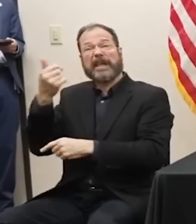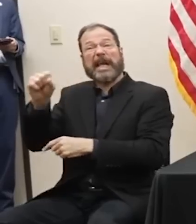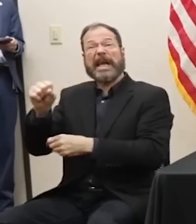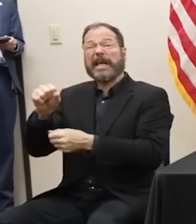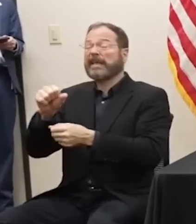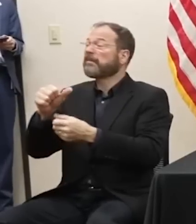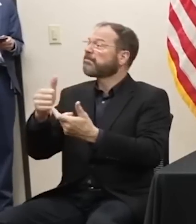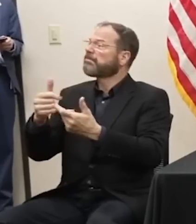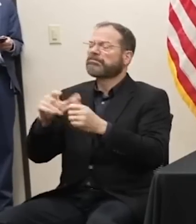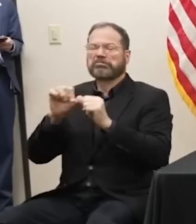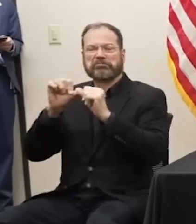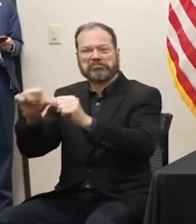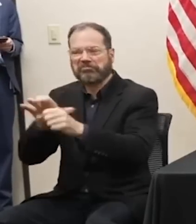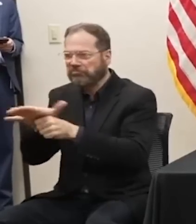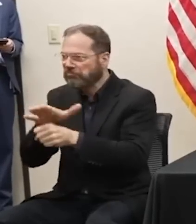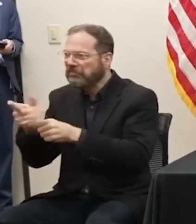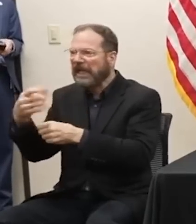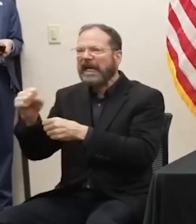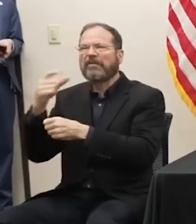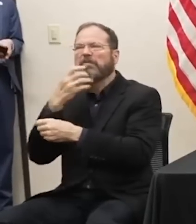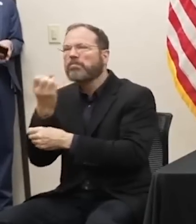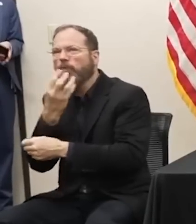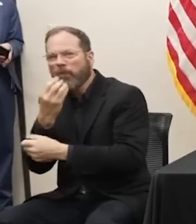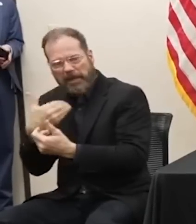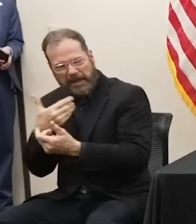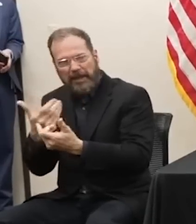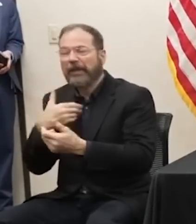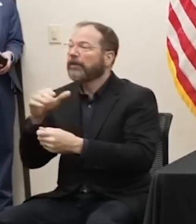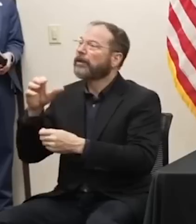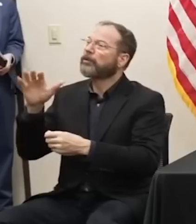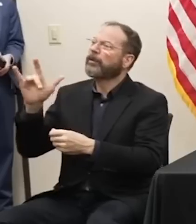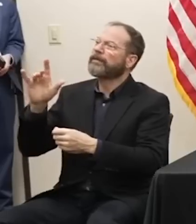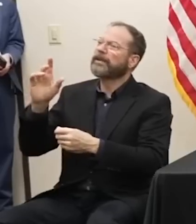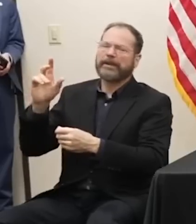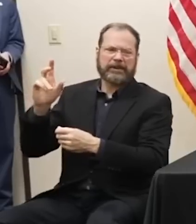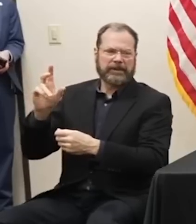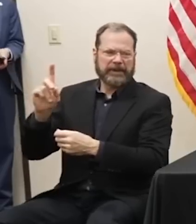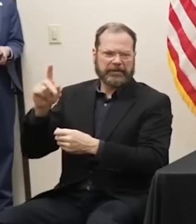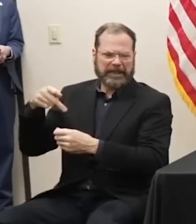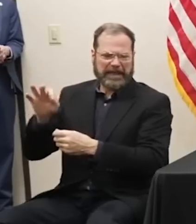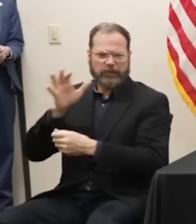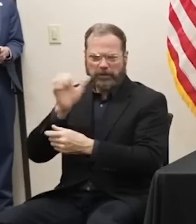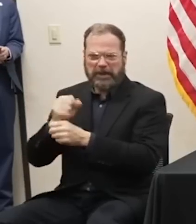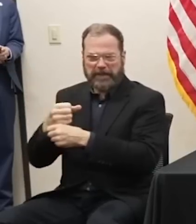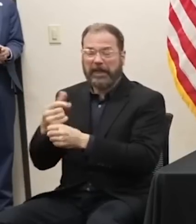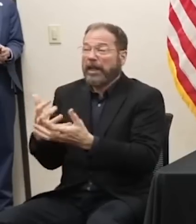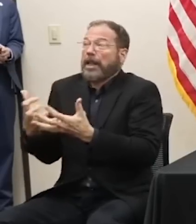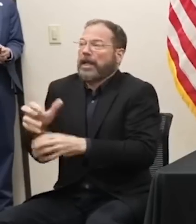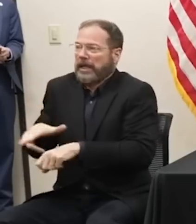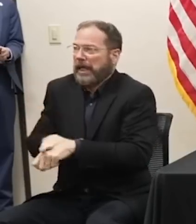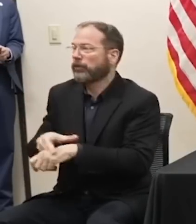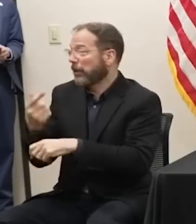this state is holding steady across the board. We've got 25 BCF will be produced today, which is a lot of natural